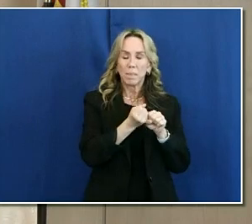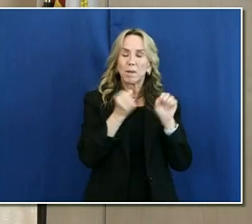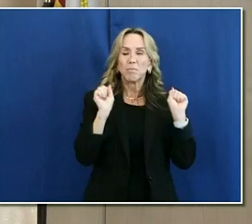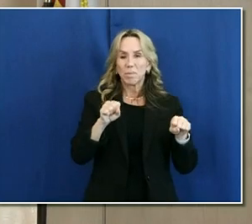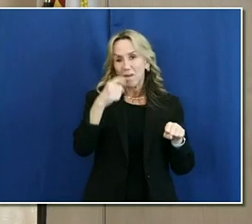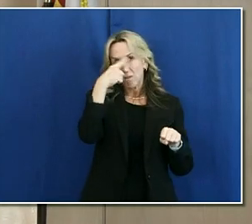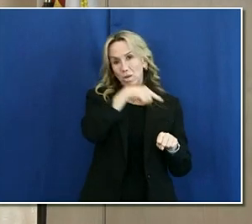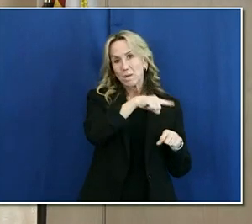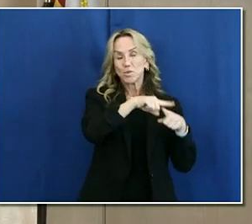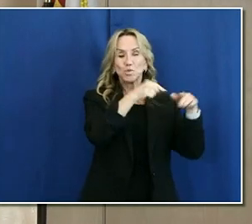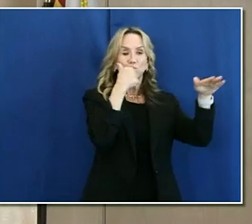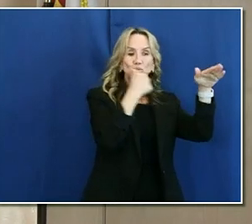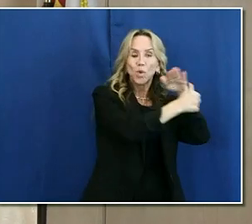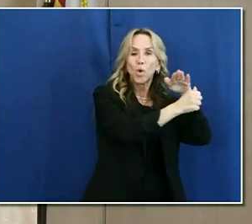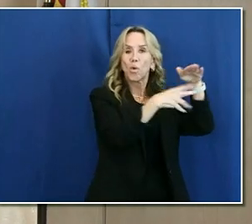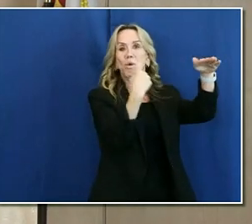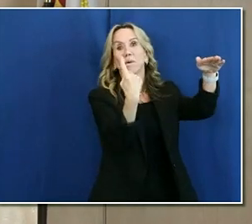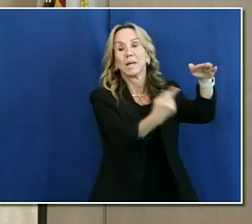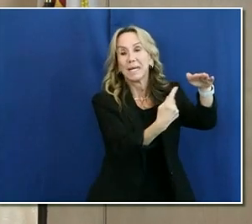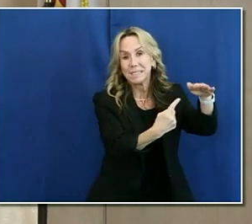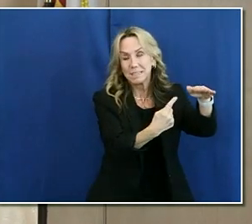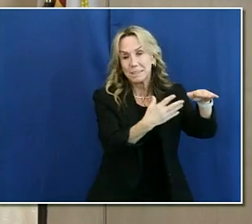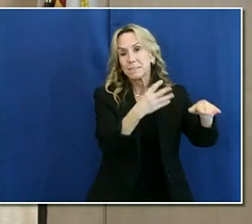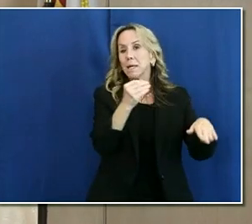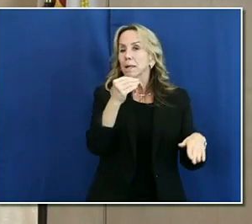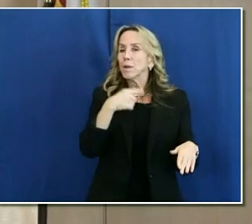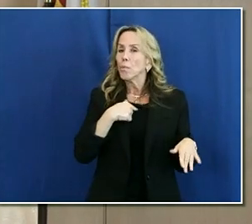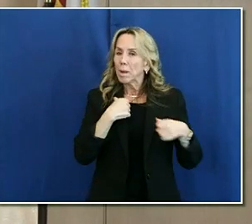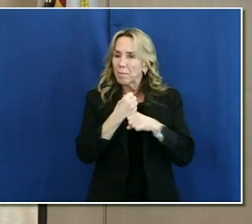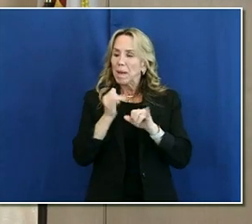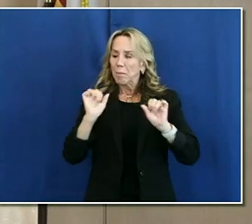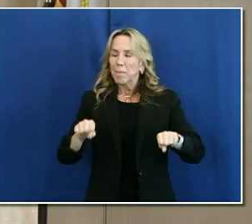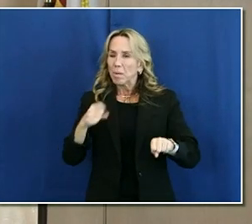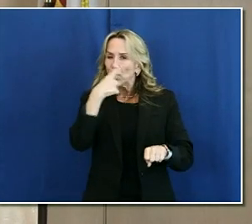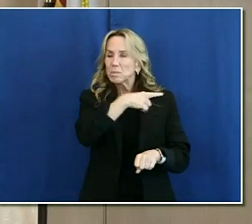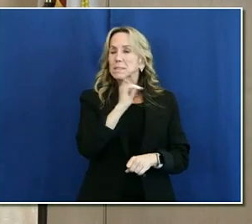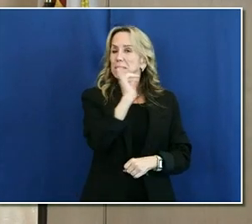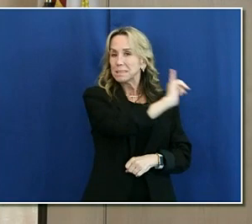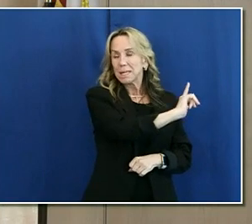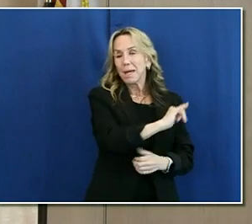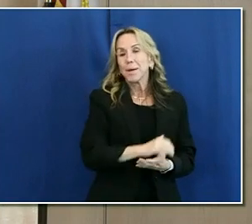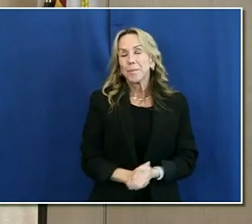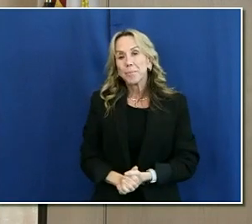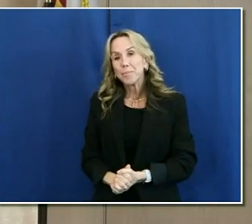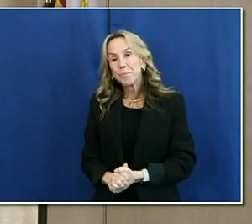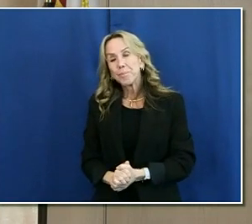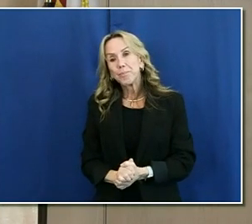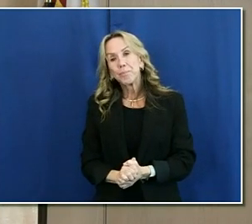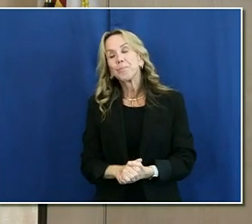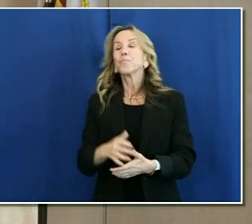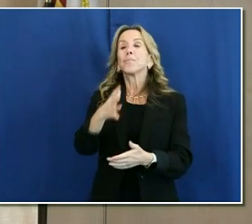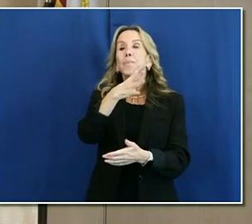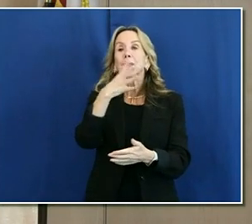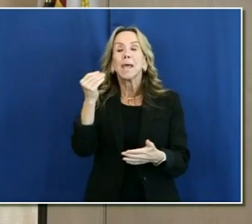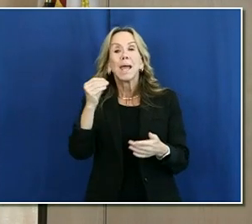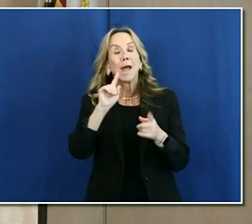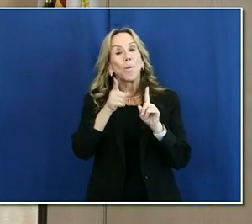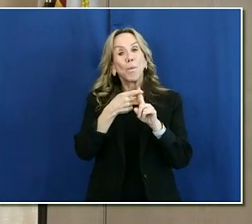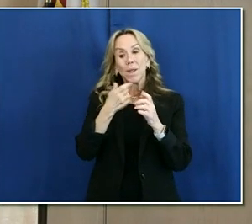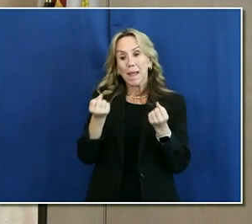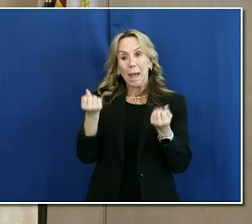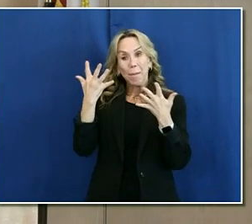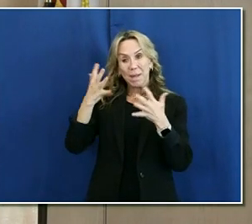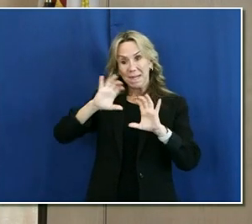isolation quarantine. So that was something that was important to us in our consideration. And specifically to the 4-week pause, we will be looking at the number of